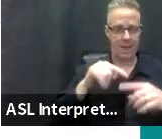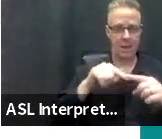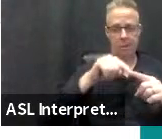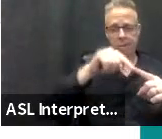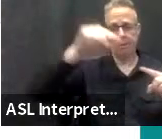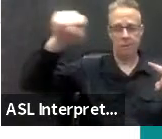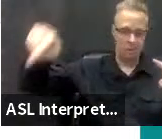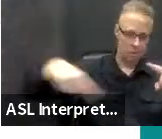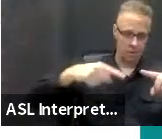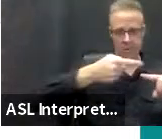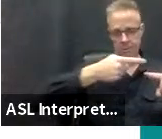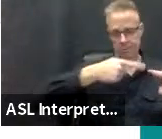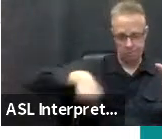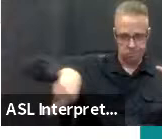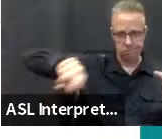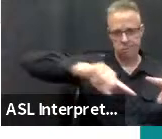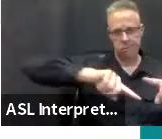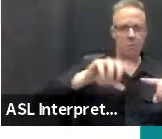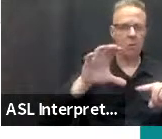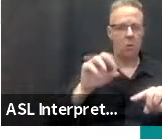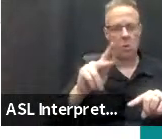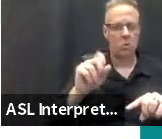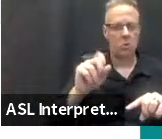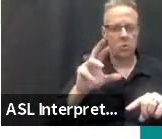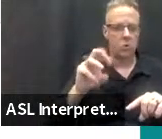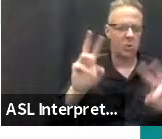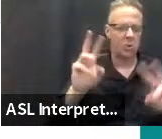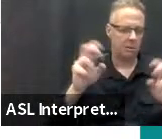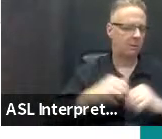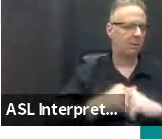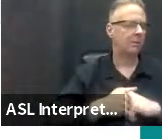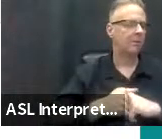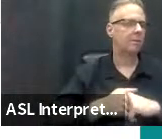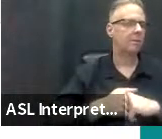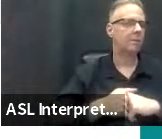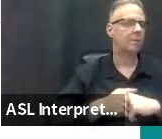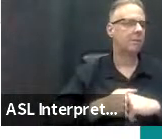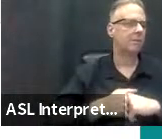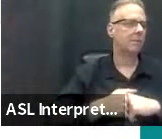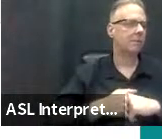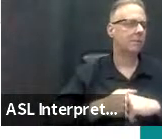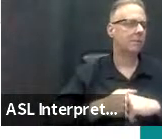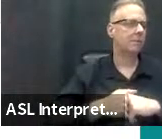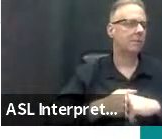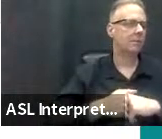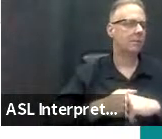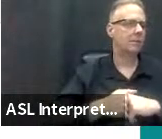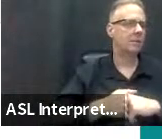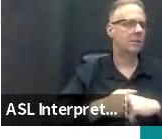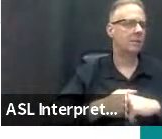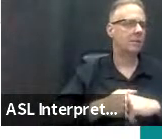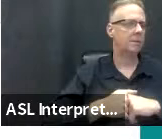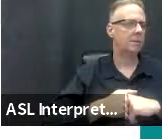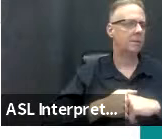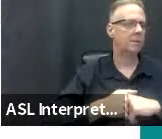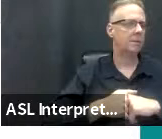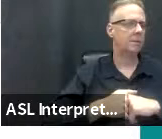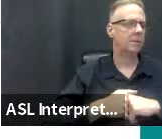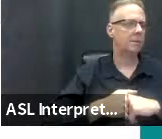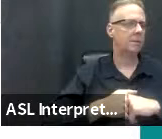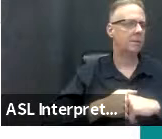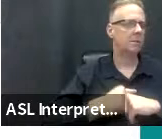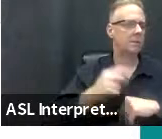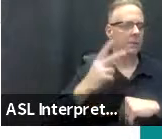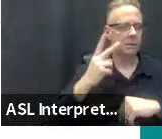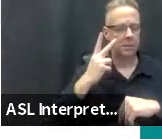any particular questions you had about that, we can address them here. But basically what we're showing in